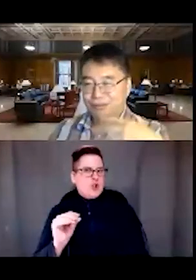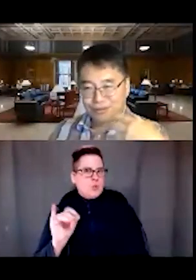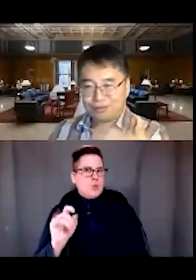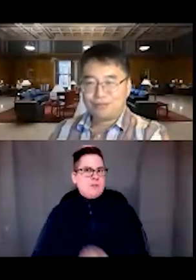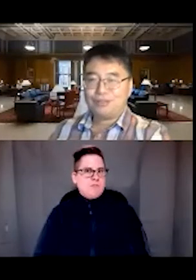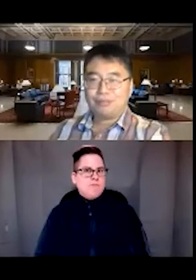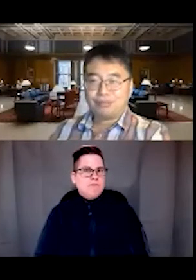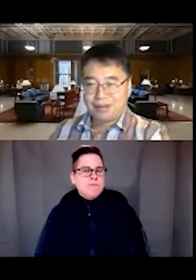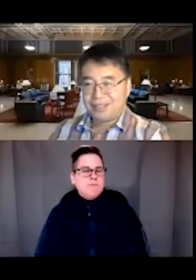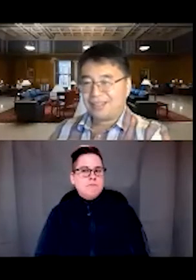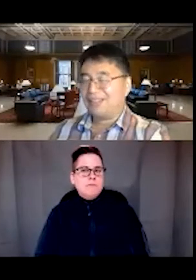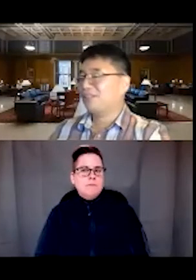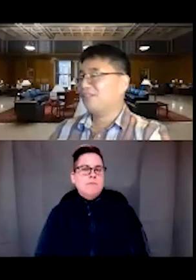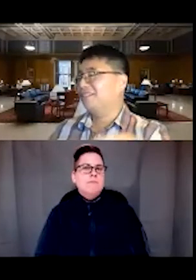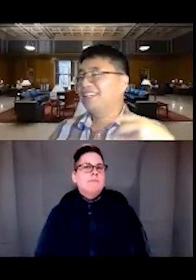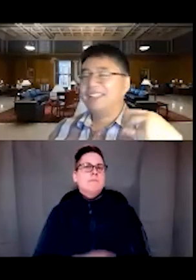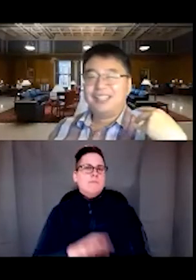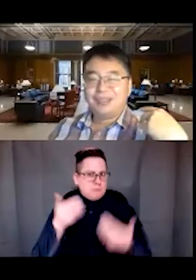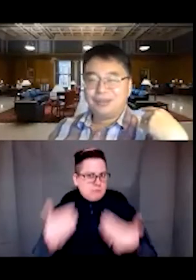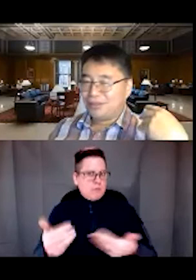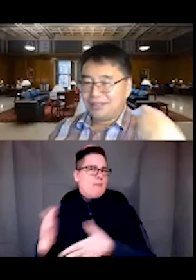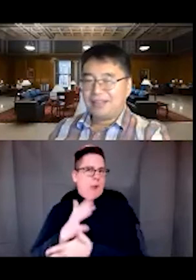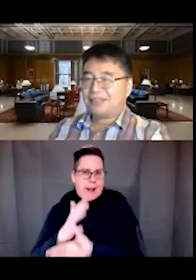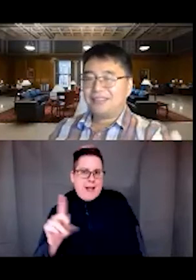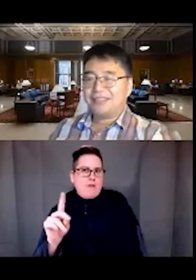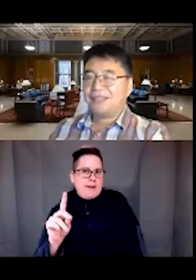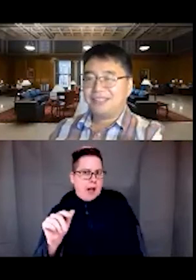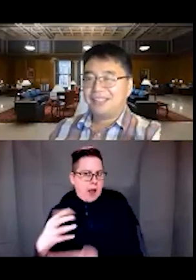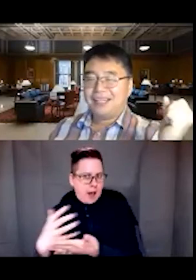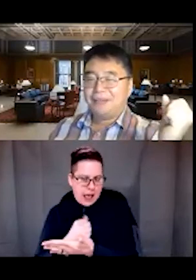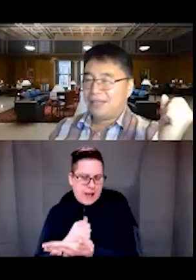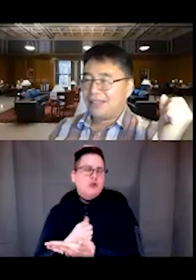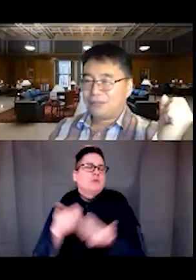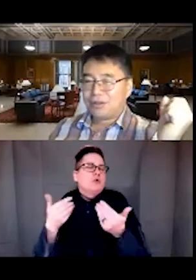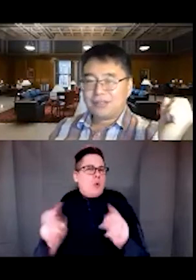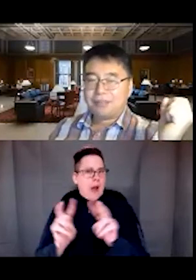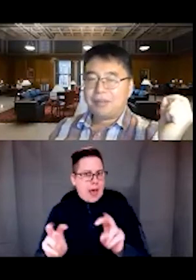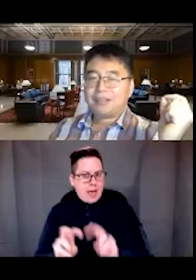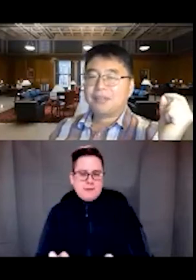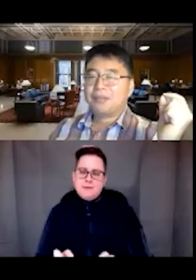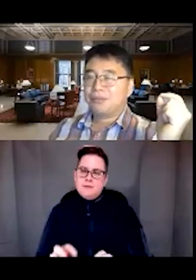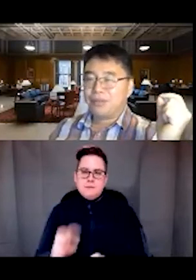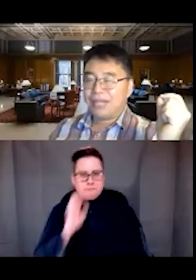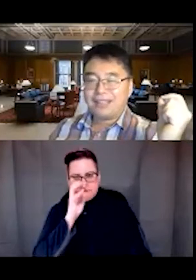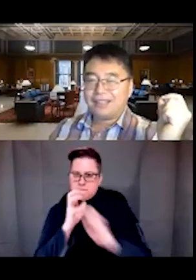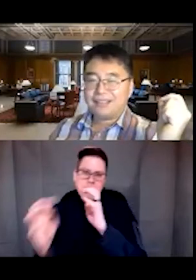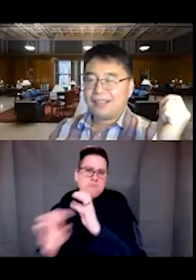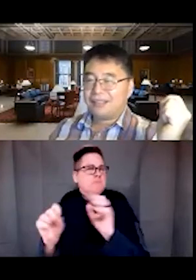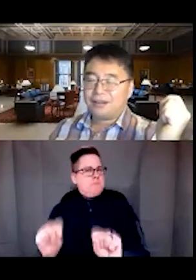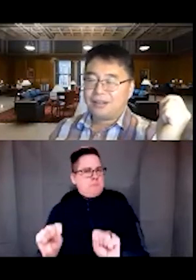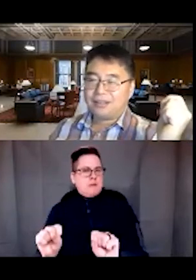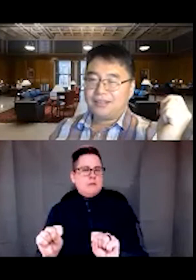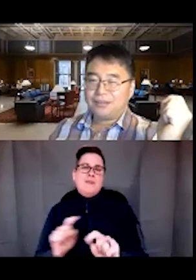should do the primary data collection, do the analysis, right? And make it as rigorous as possible, but the reality is